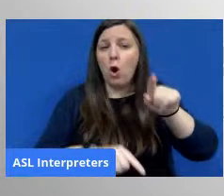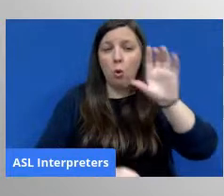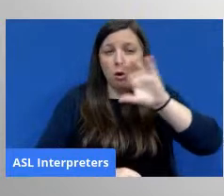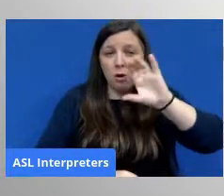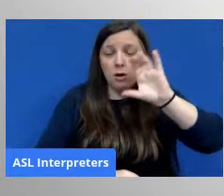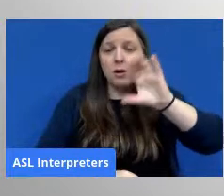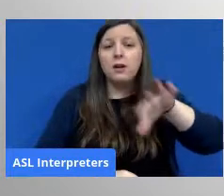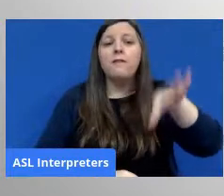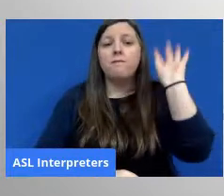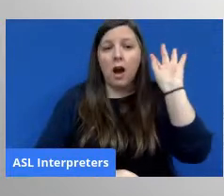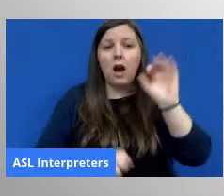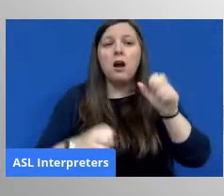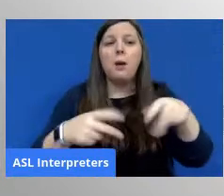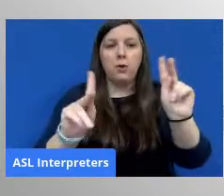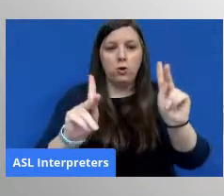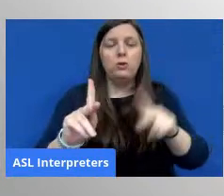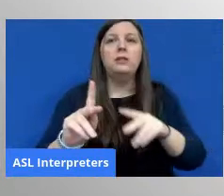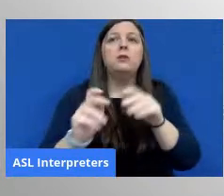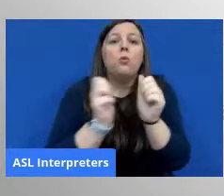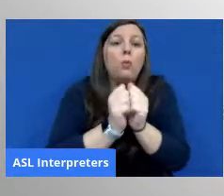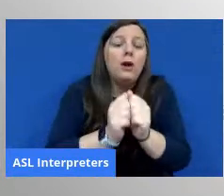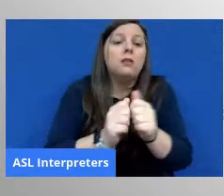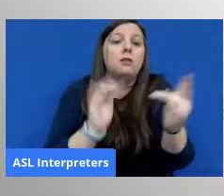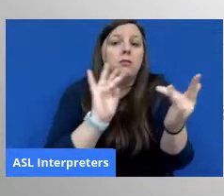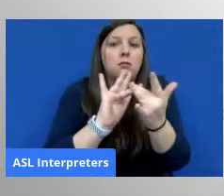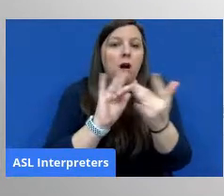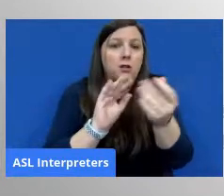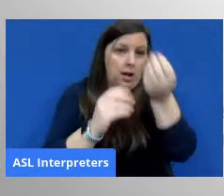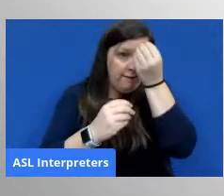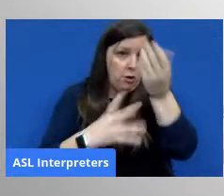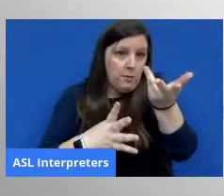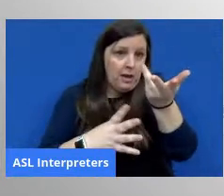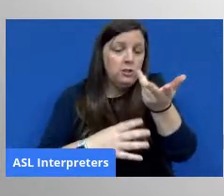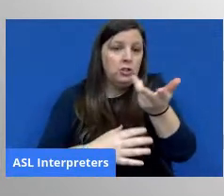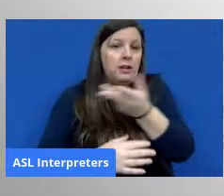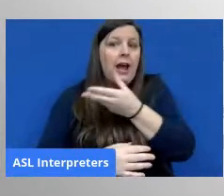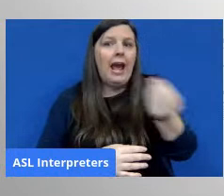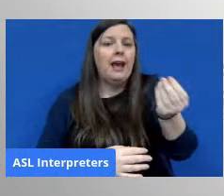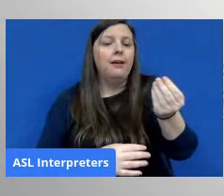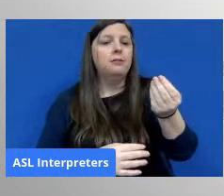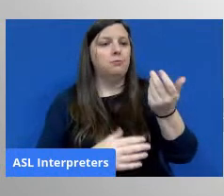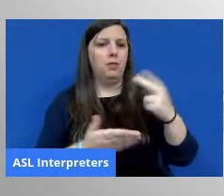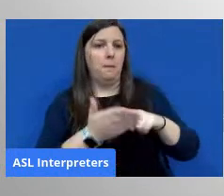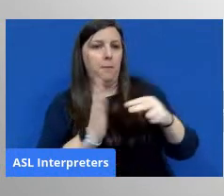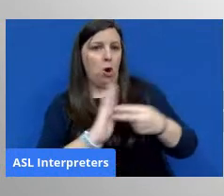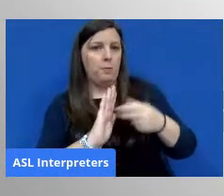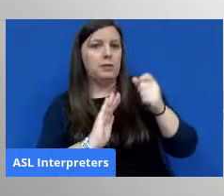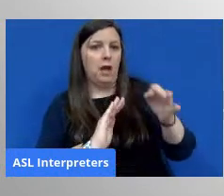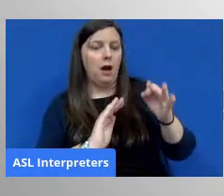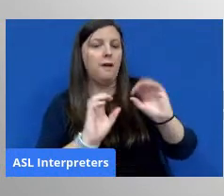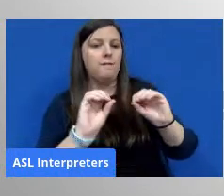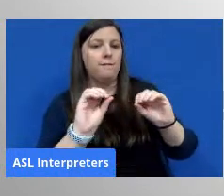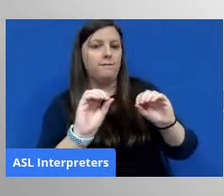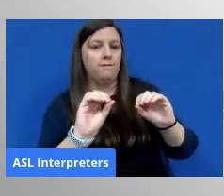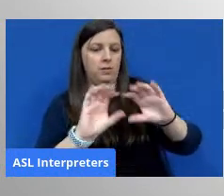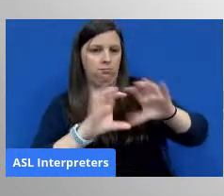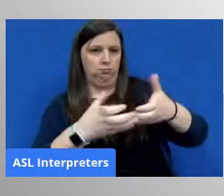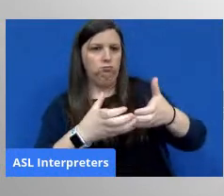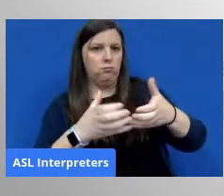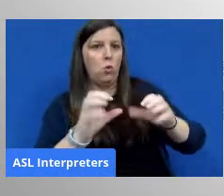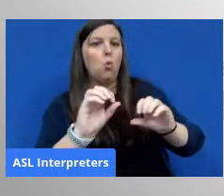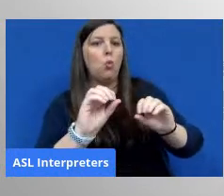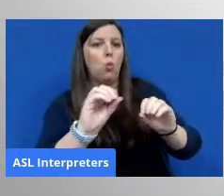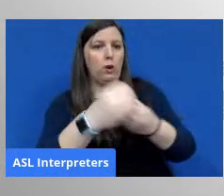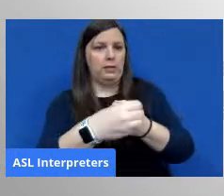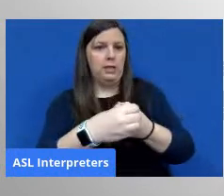contact information, the purpose of these organizations. And so I think that we need to have, one thing we need is